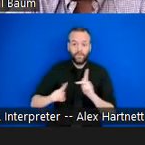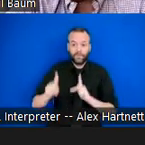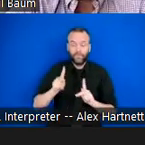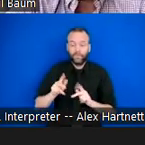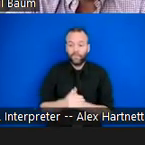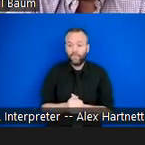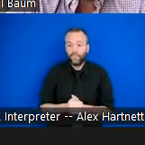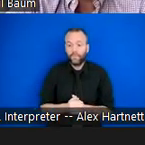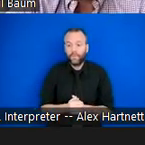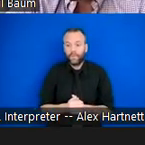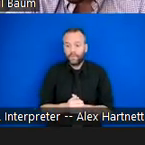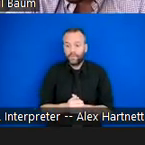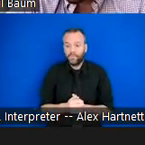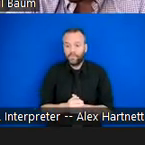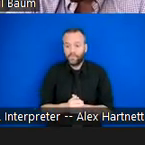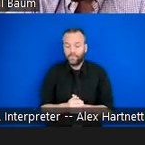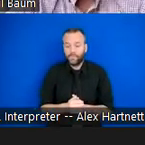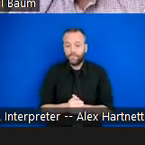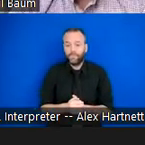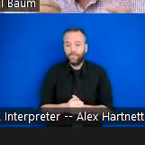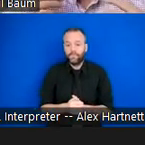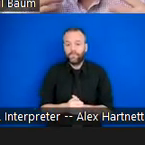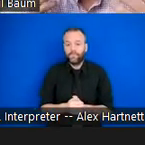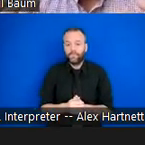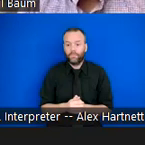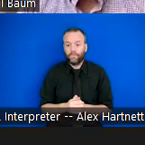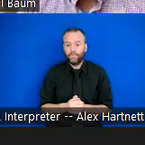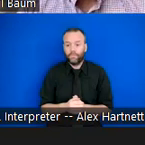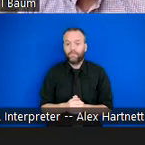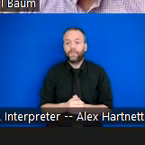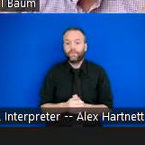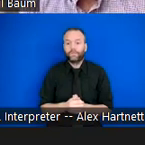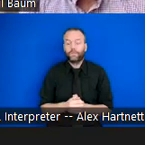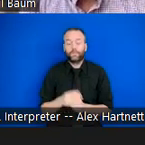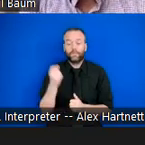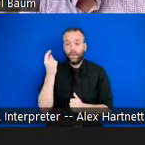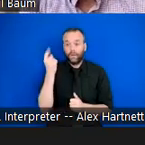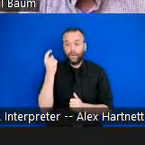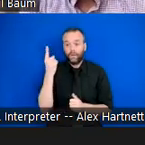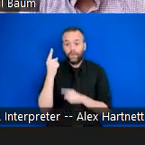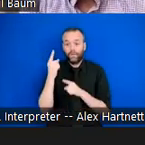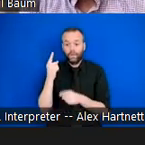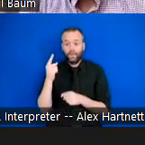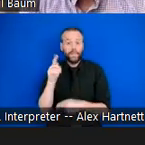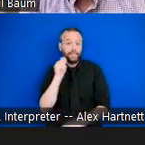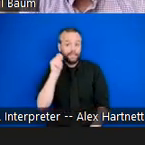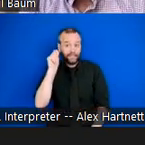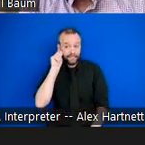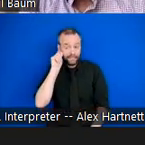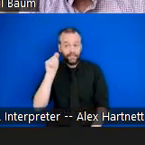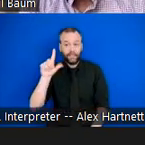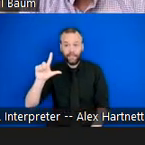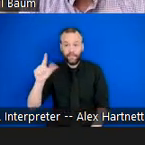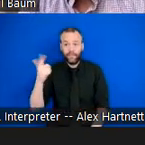have been overlooked. And think about the other thing too. Are they going to feel safe enough to open up about these things if they're